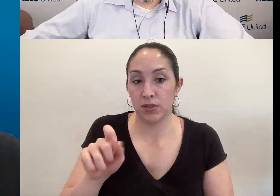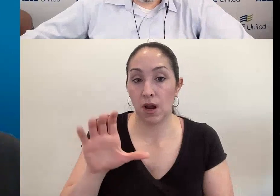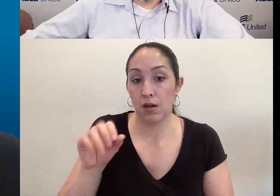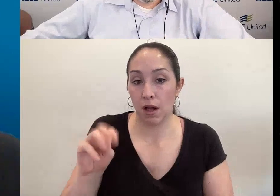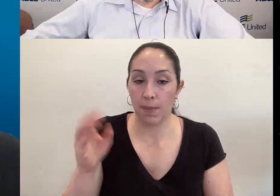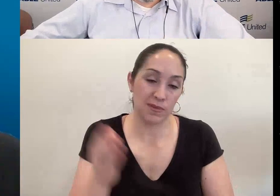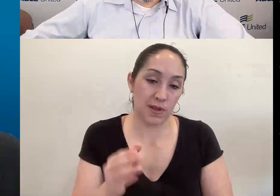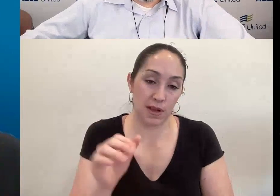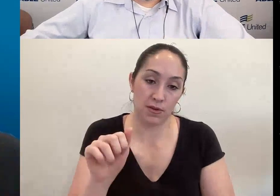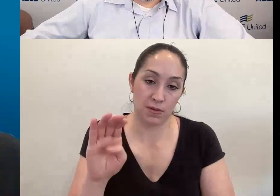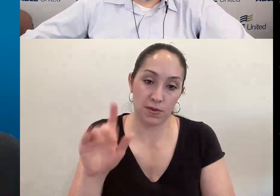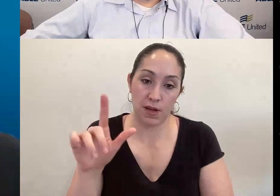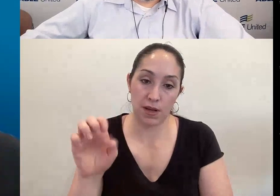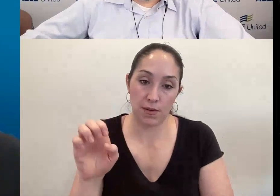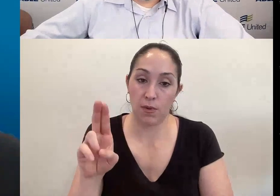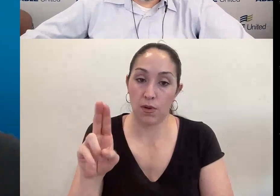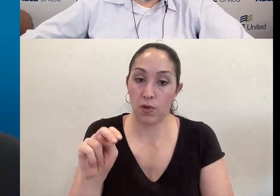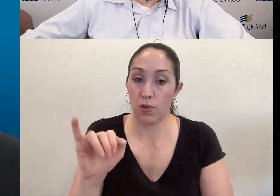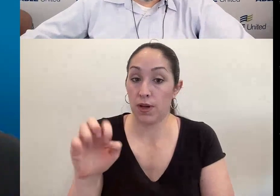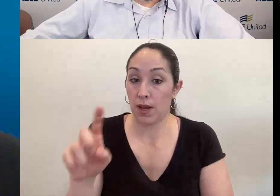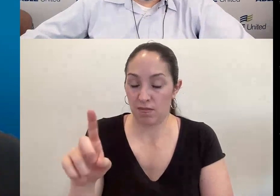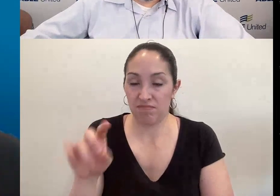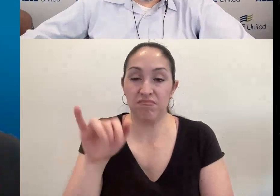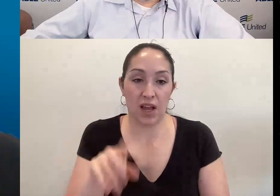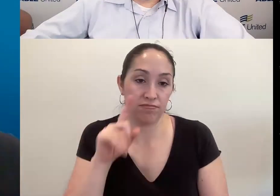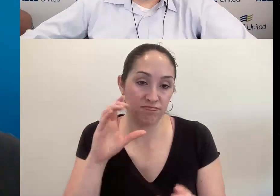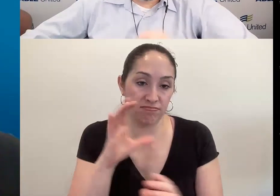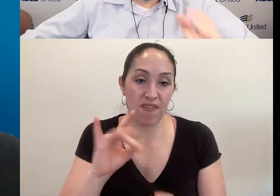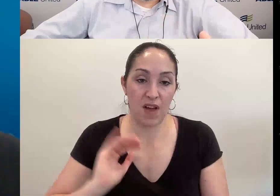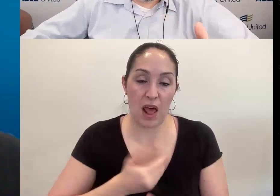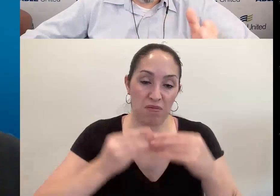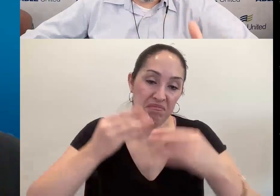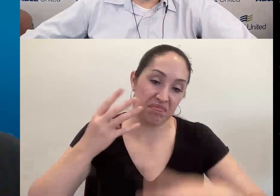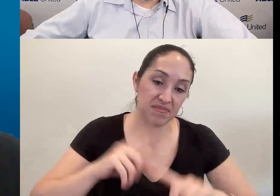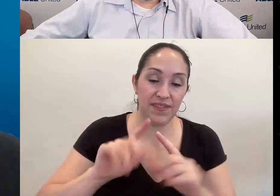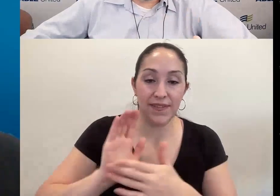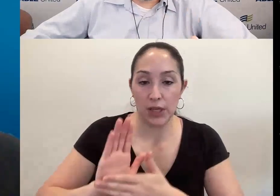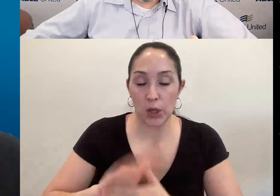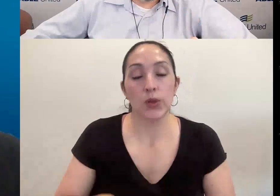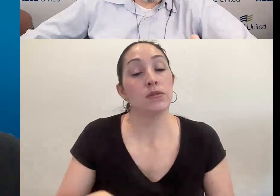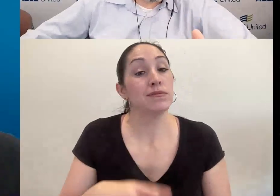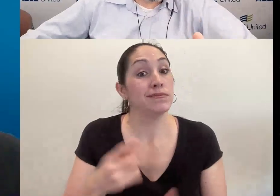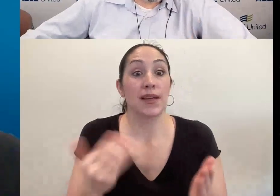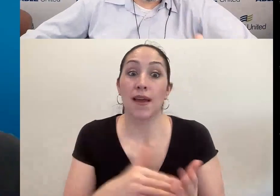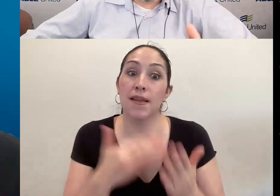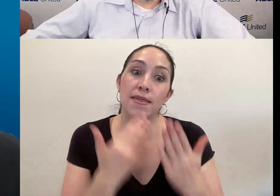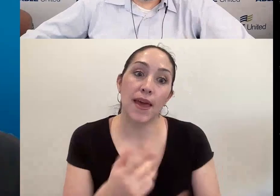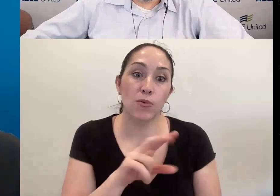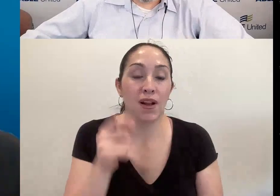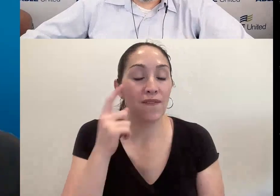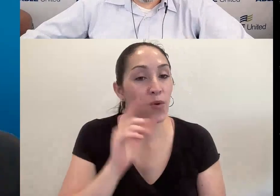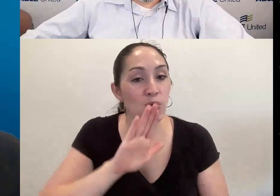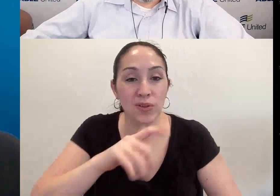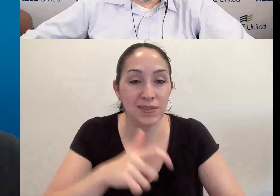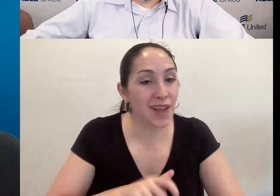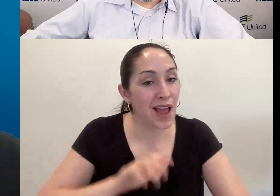youtube.com/Able United. That's where you will find us. Before we go, Tina, once again, thank you so much for your time and your expertise. I know this